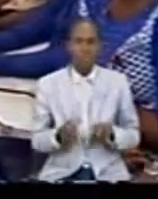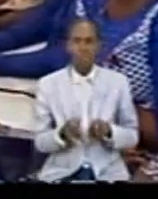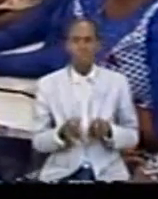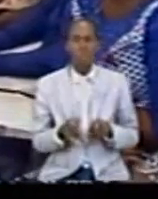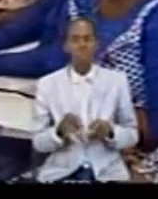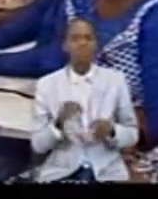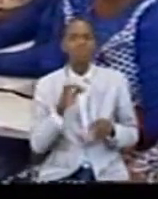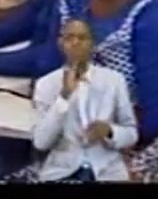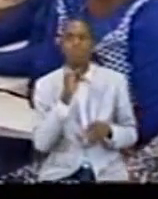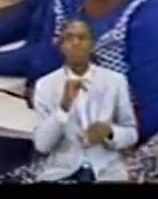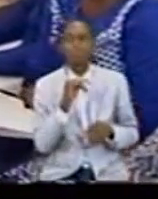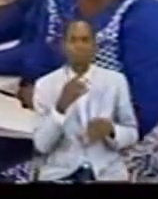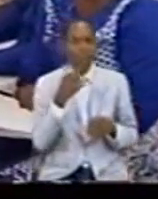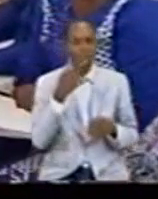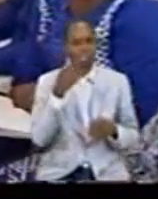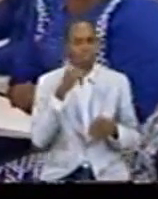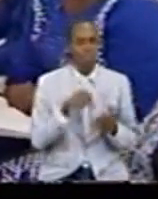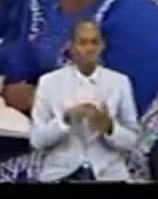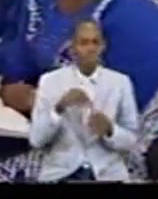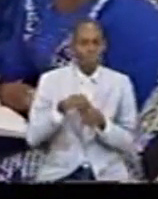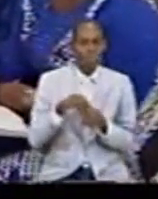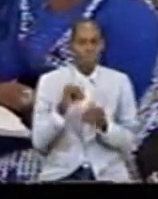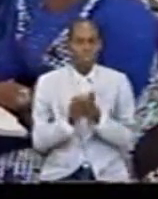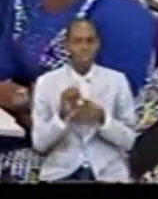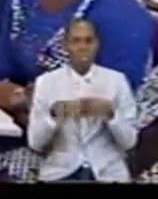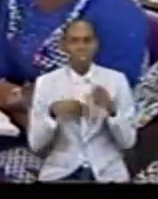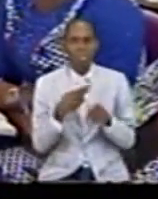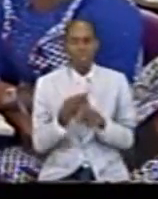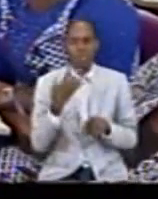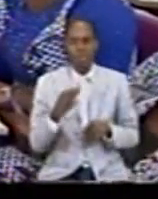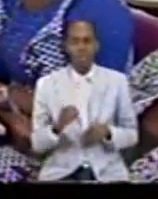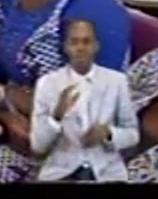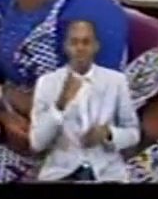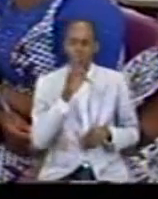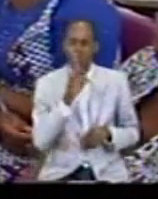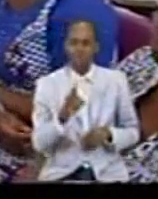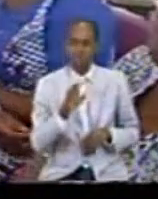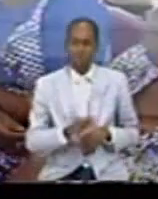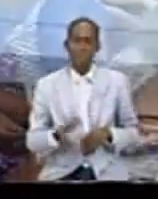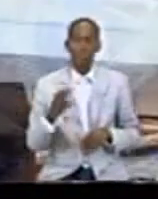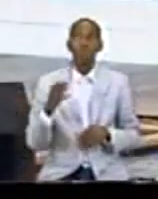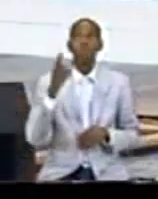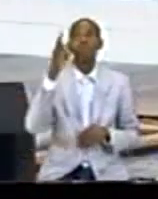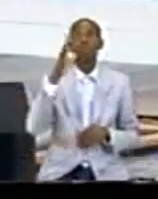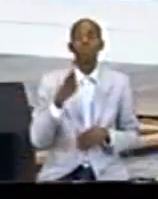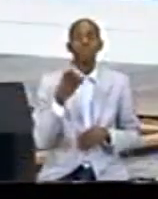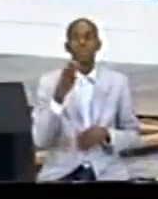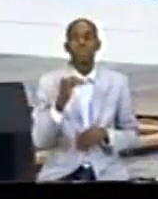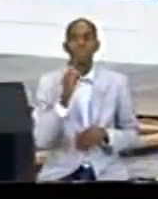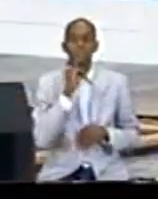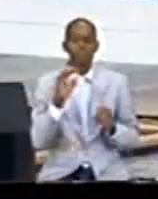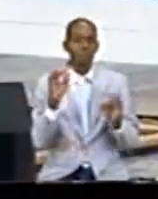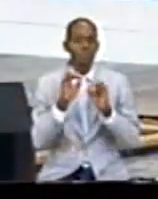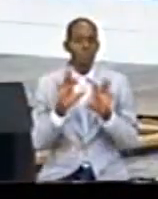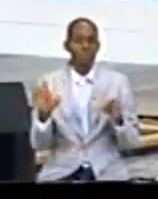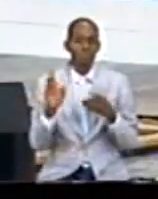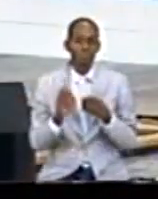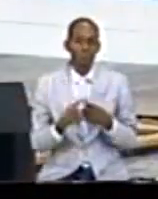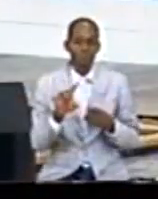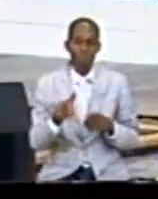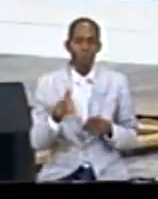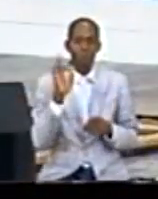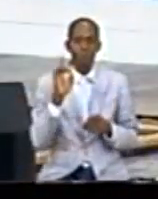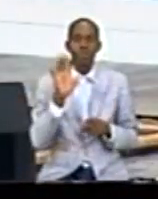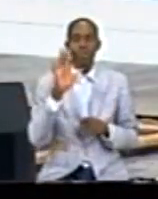of God, is such a child of God, there is nothing to rebuke. Your life will